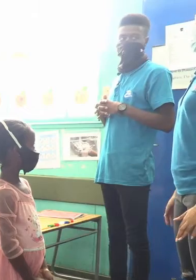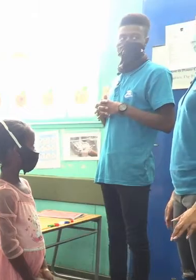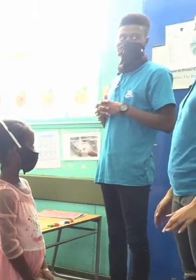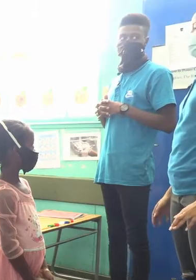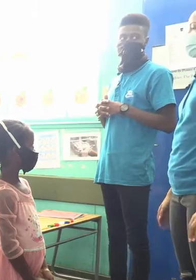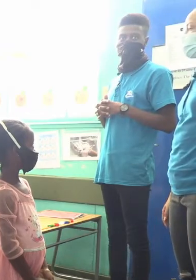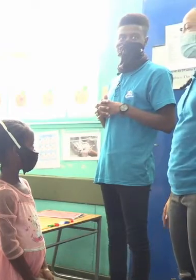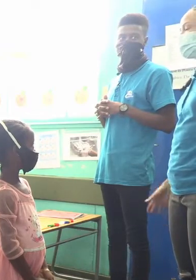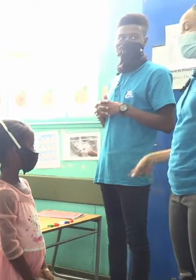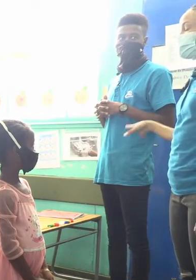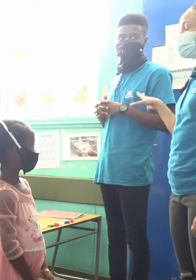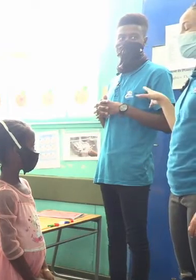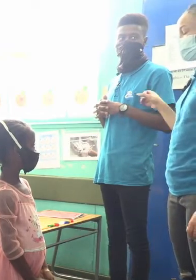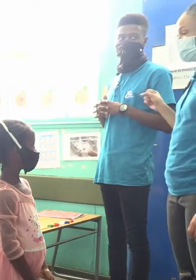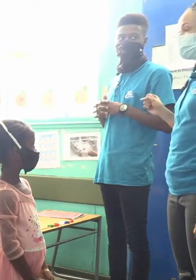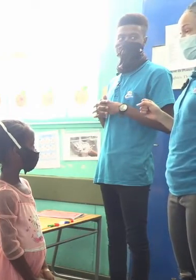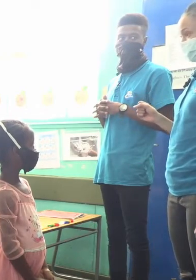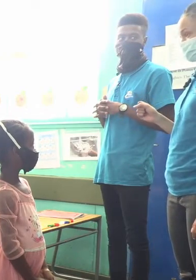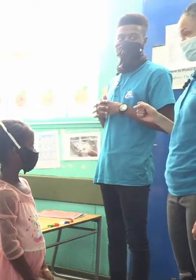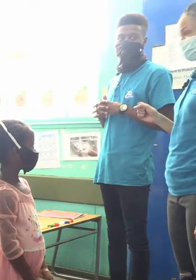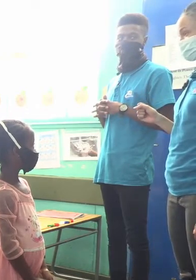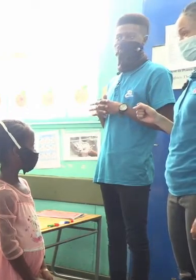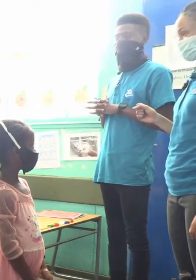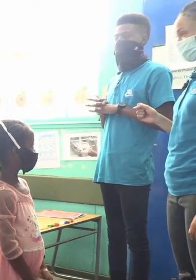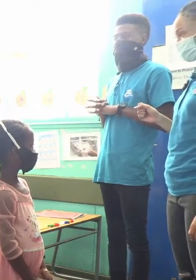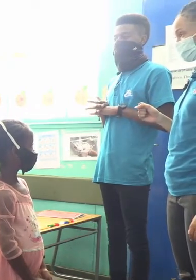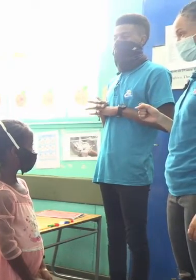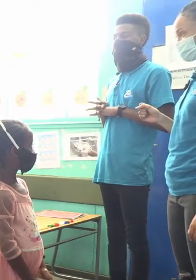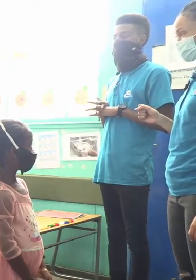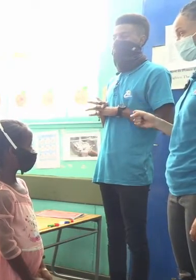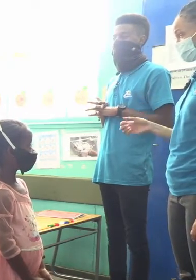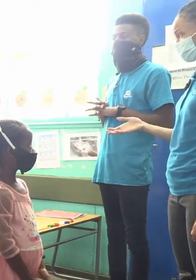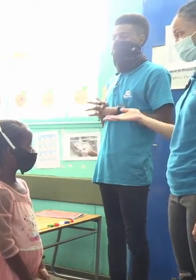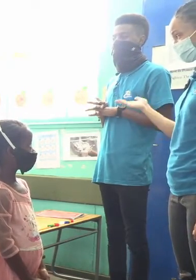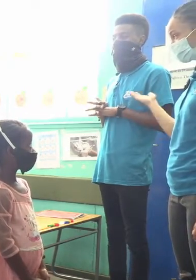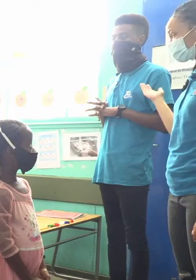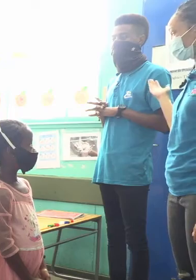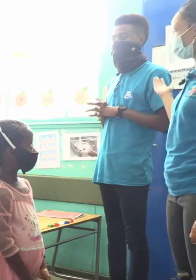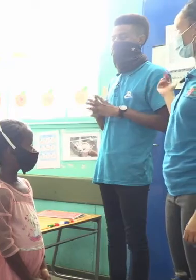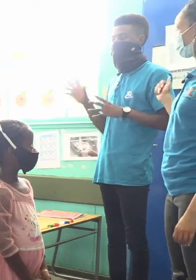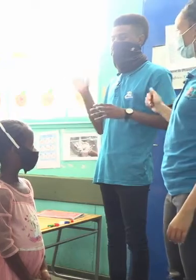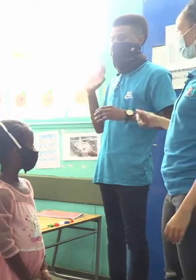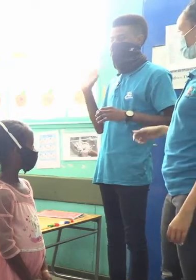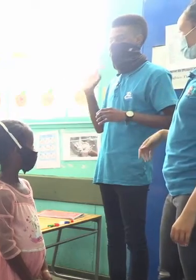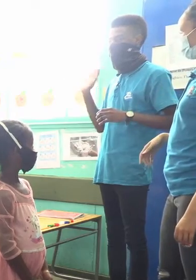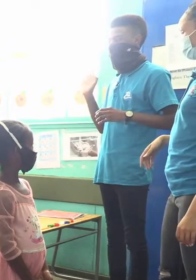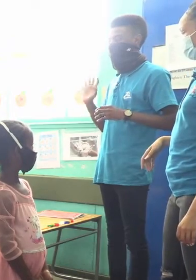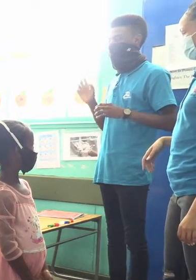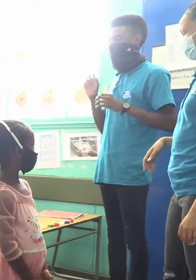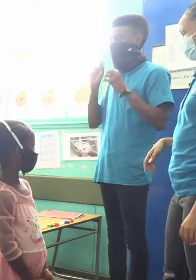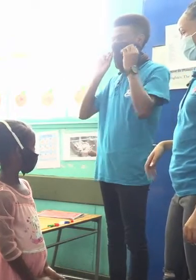our friend Rivaldo to tell us what we should do next. Ne? So say Rivaldo.